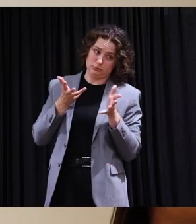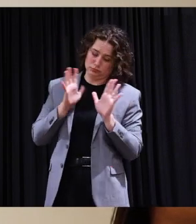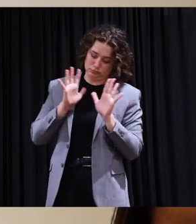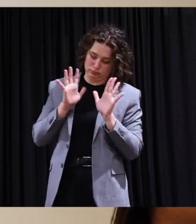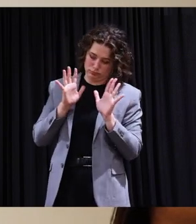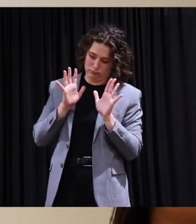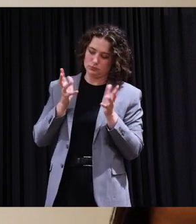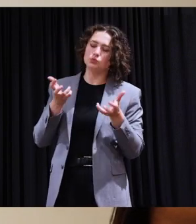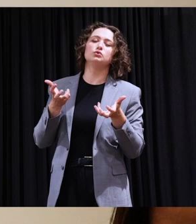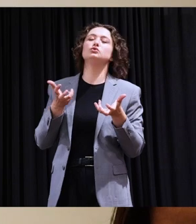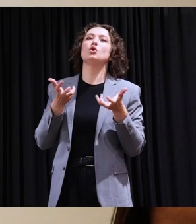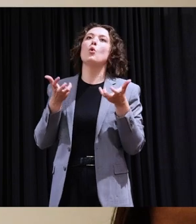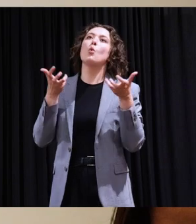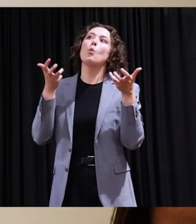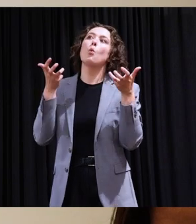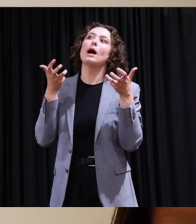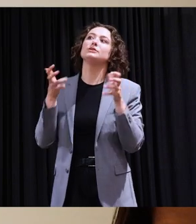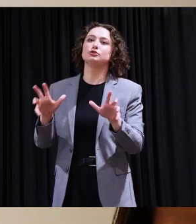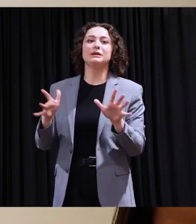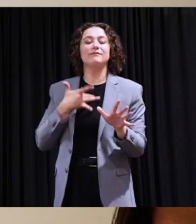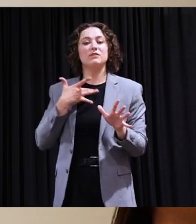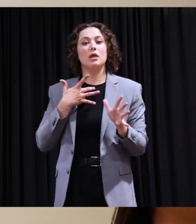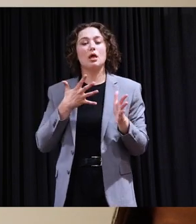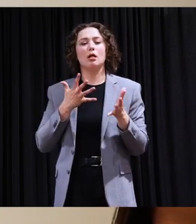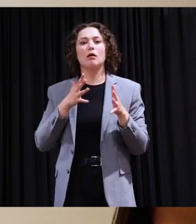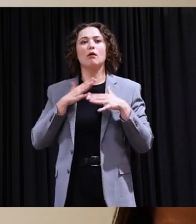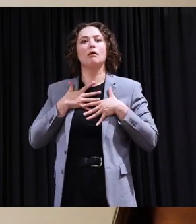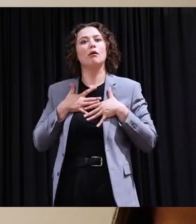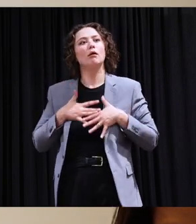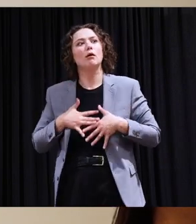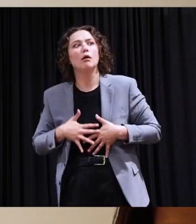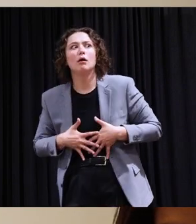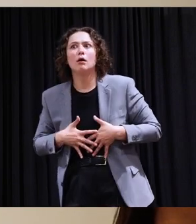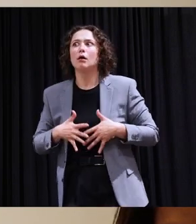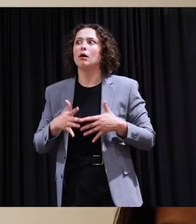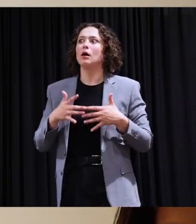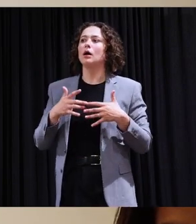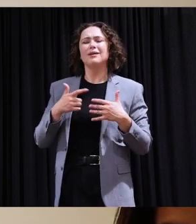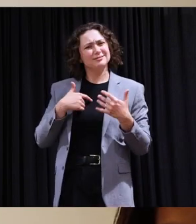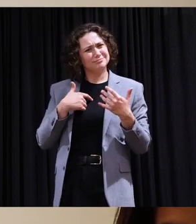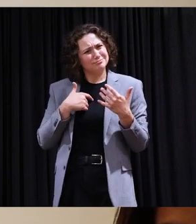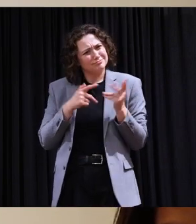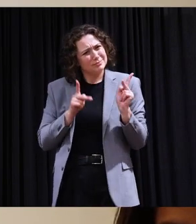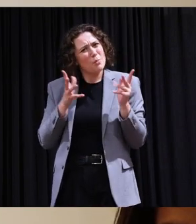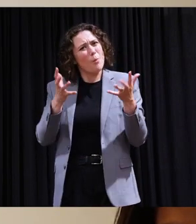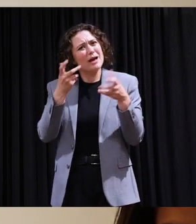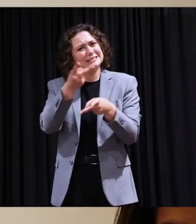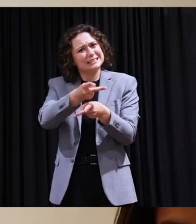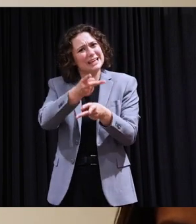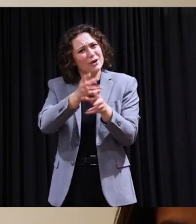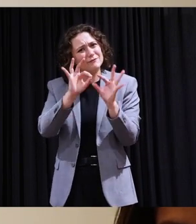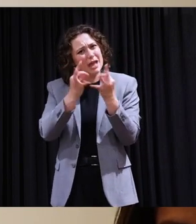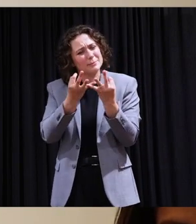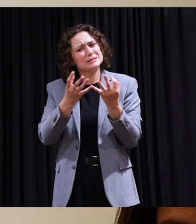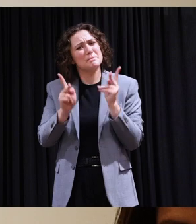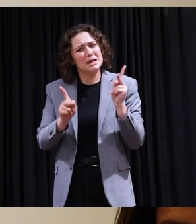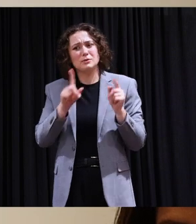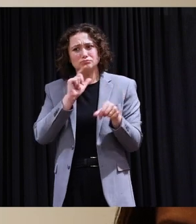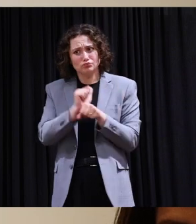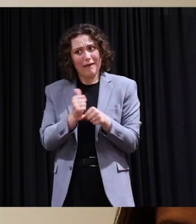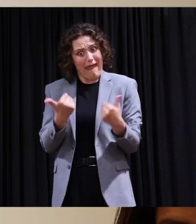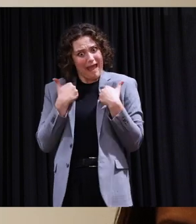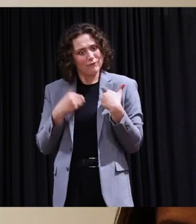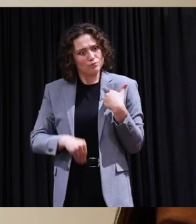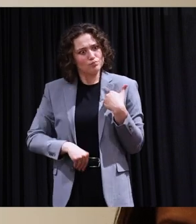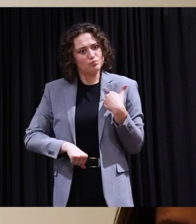be in despair. People want to take care of their families. People have pride. Right. But because of